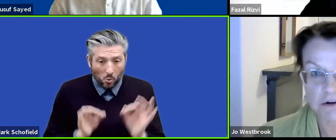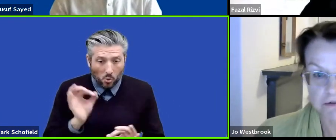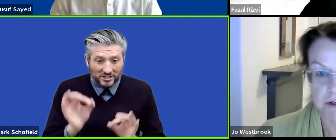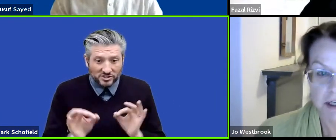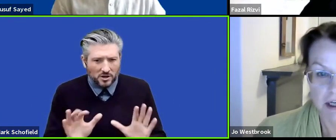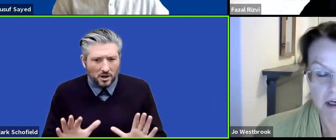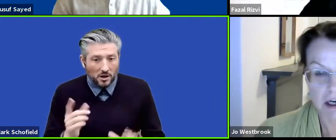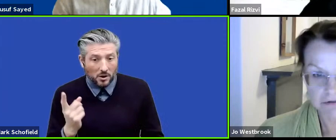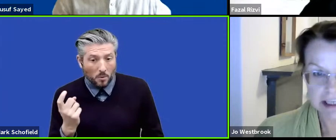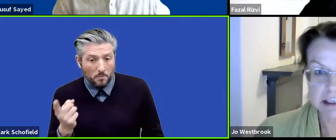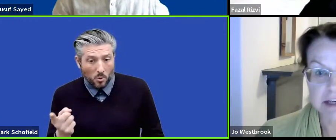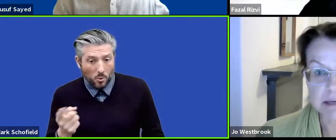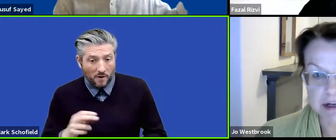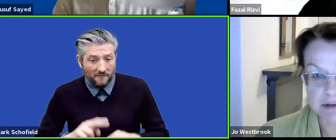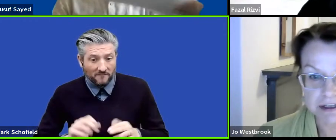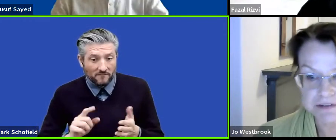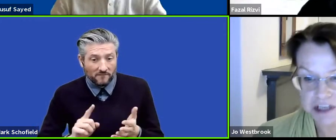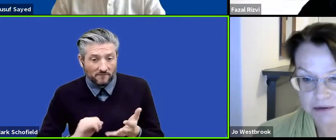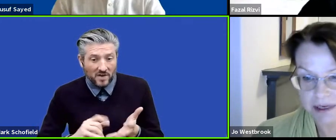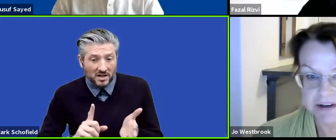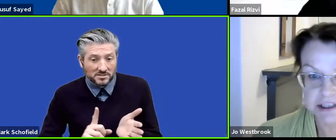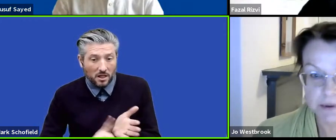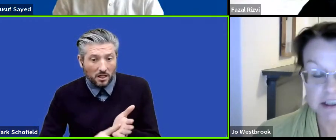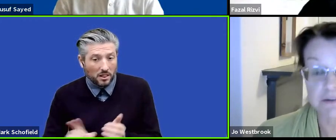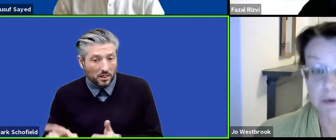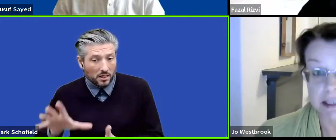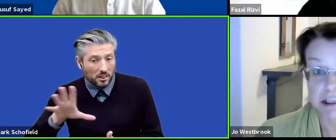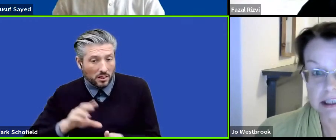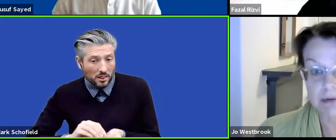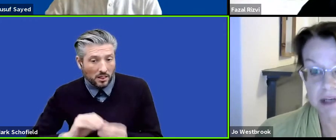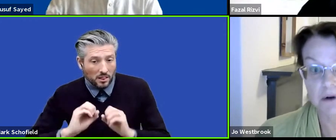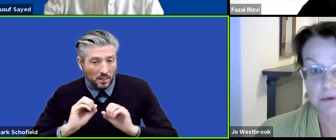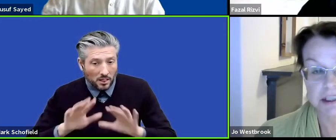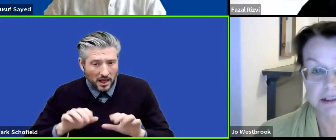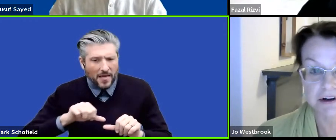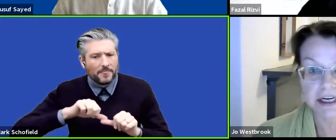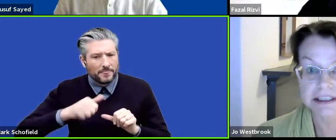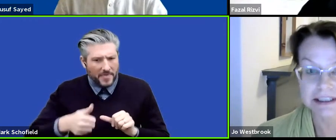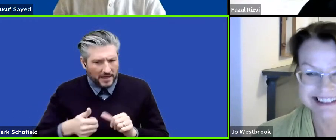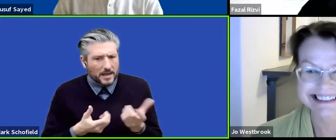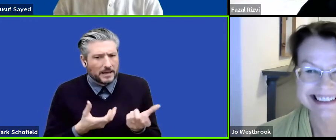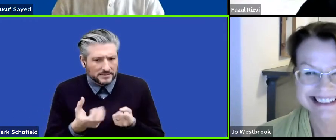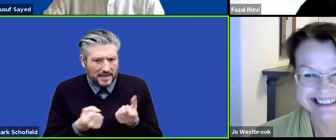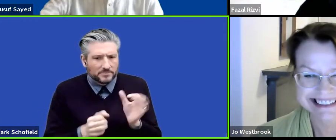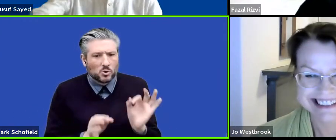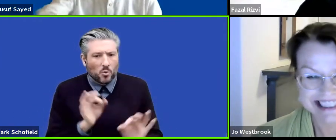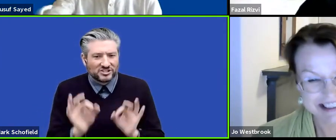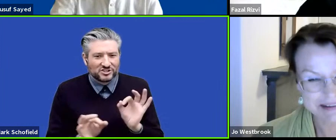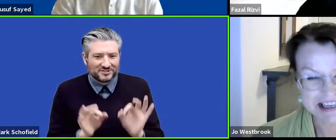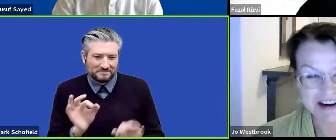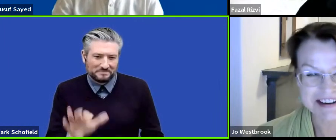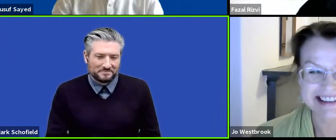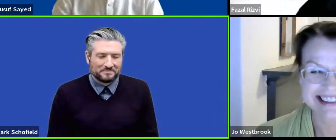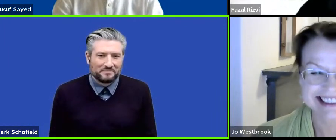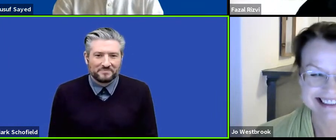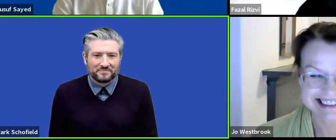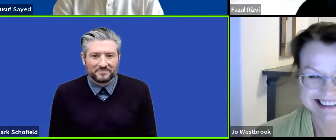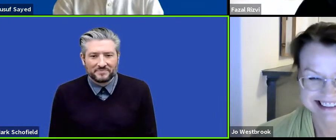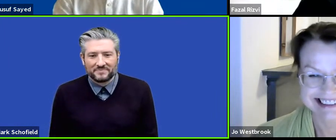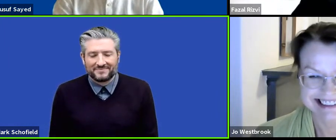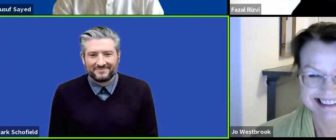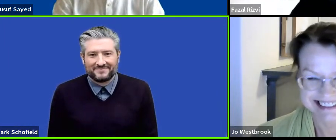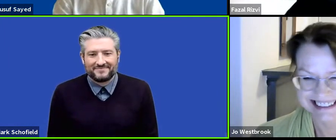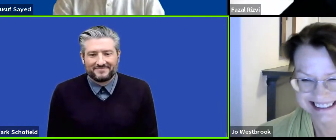finish off relatively briefly, if you don't mind? There's quite a few questions coming on, which is great. I think he's asked about